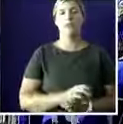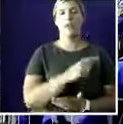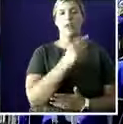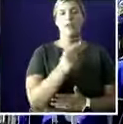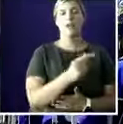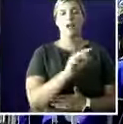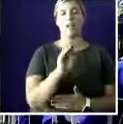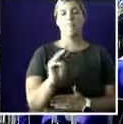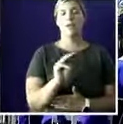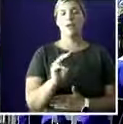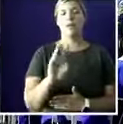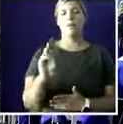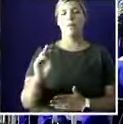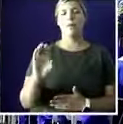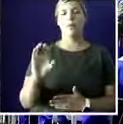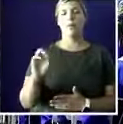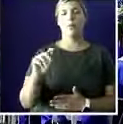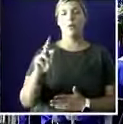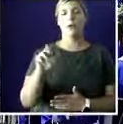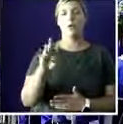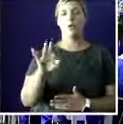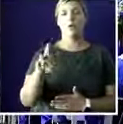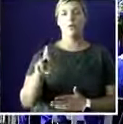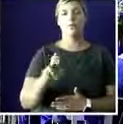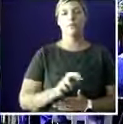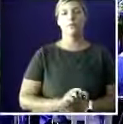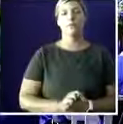Garrett Michael McBrayer.